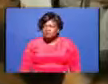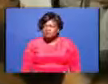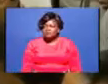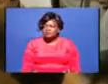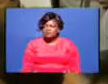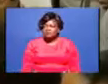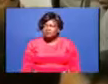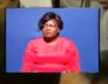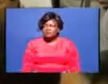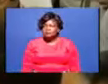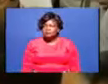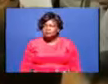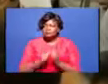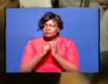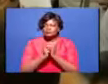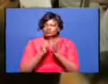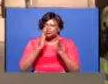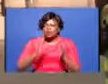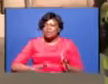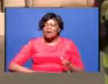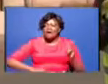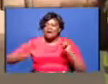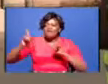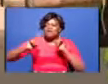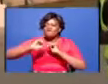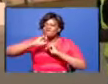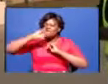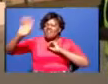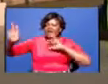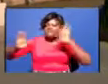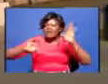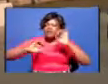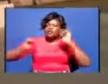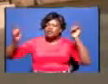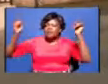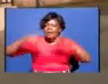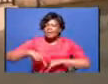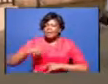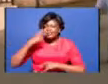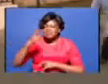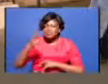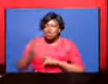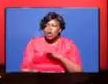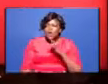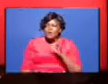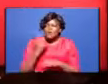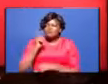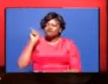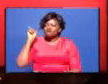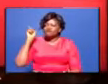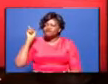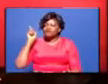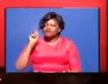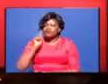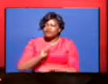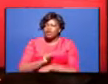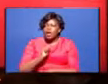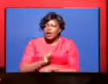The worshippers have traveled from far and wide to witness the inauguration of this temple, BAPS